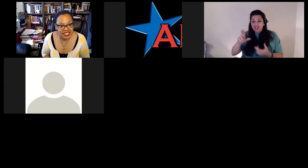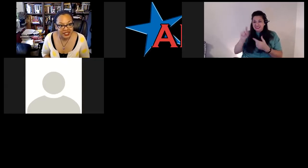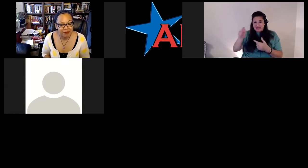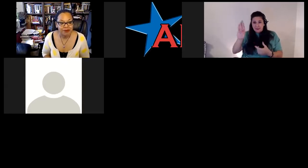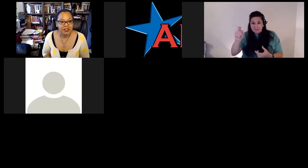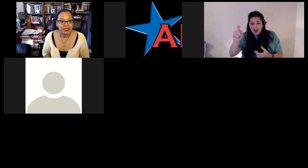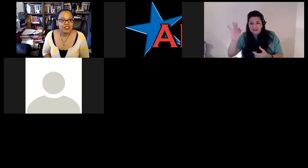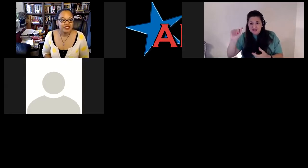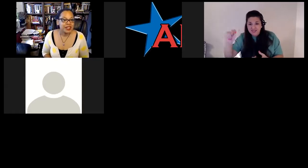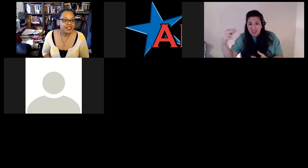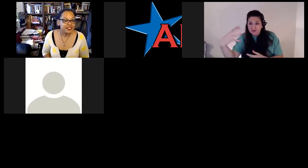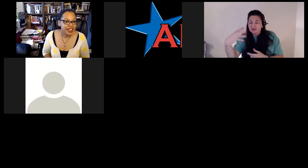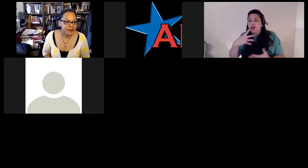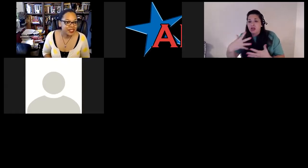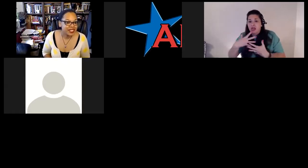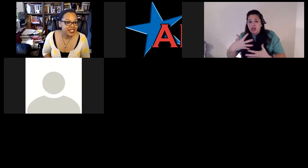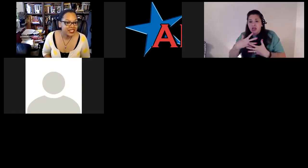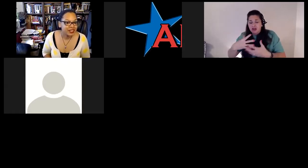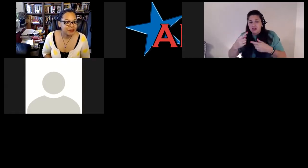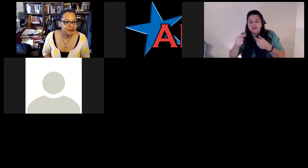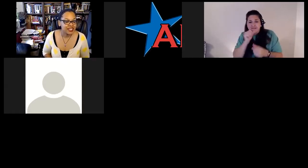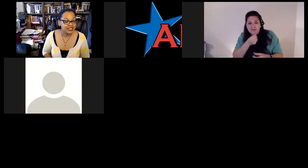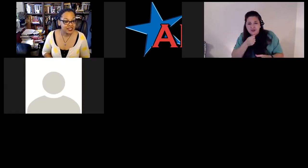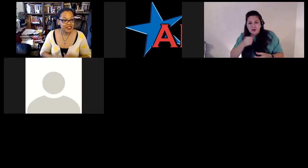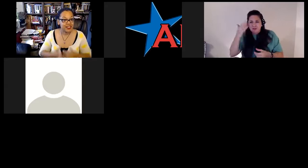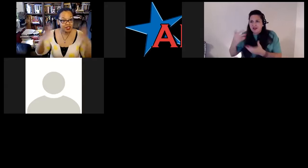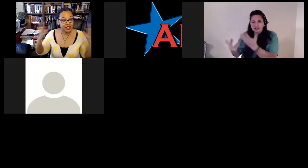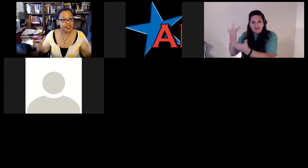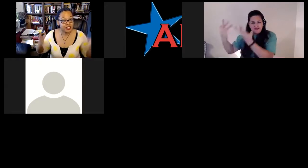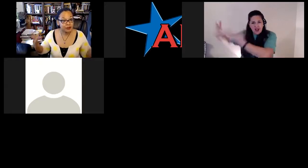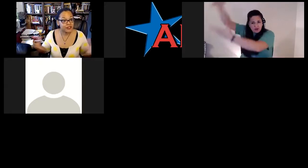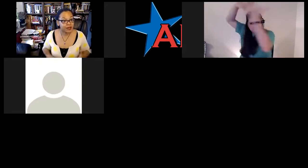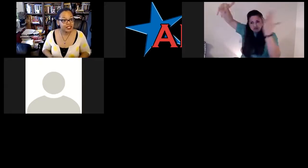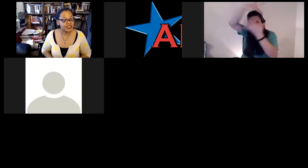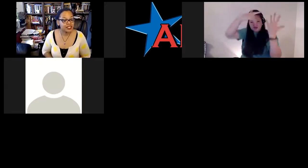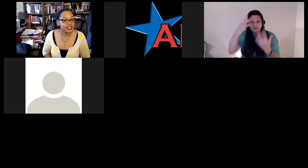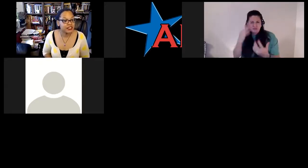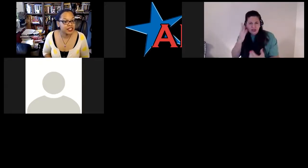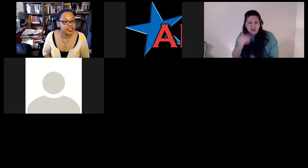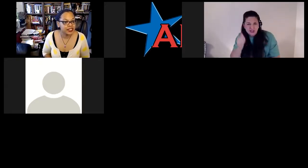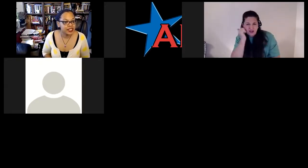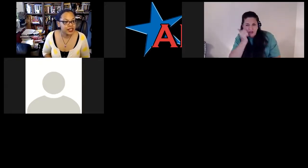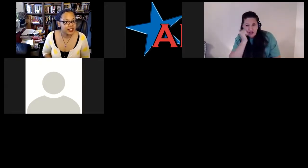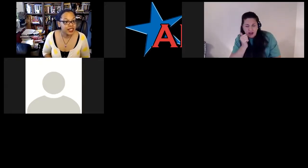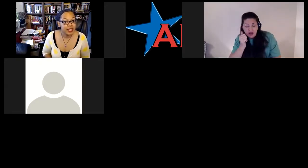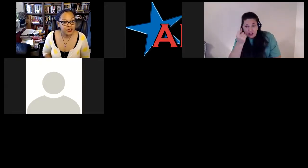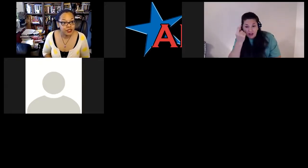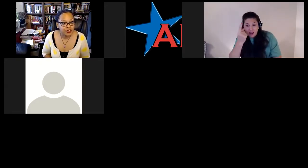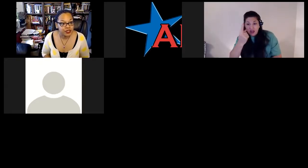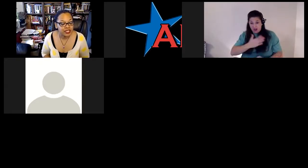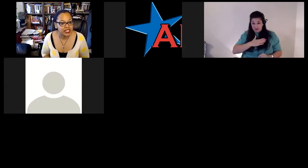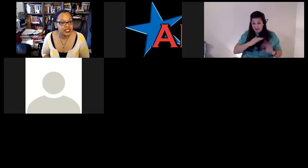day. So my family and a lot of the other families that live in Camden,